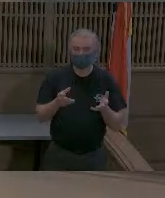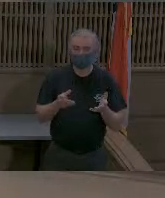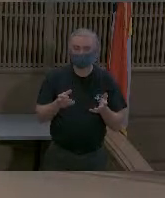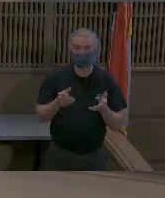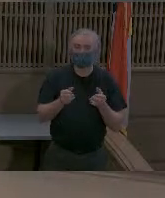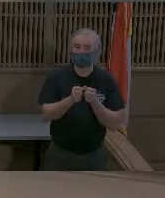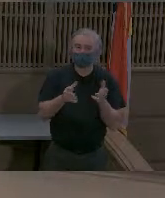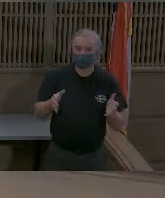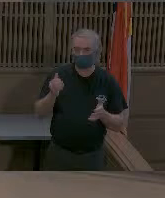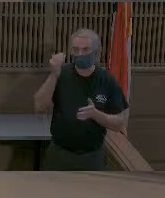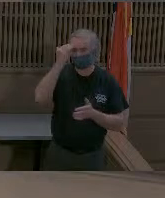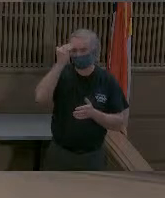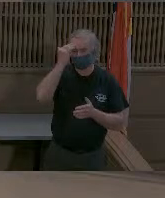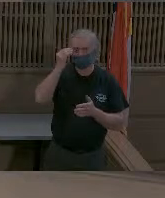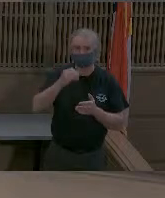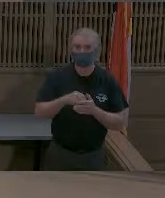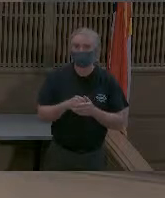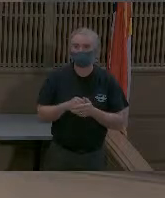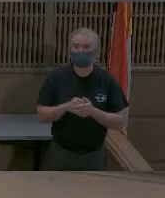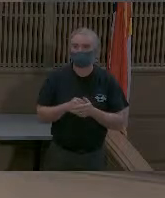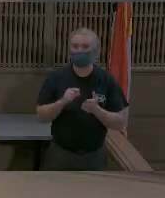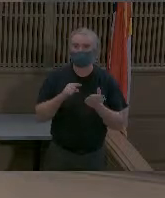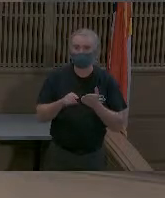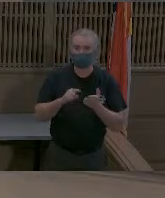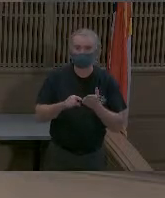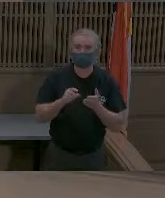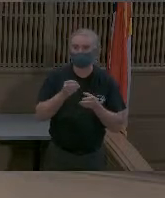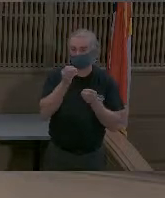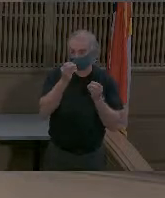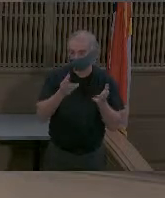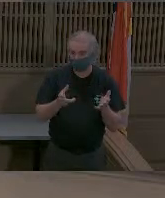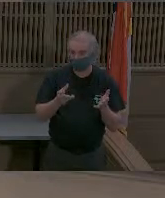it. So examine the information.